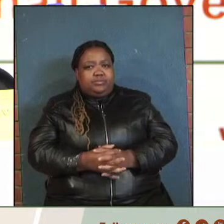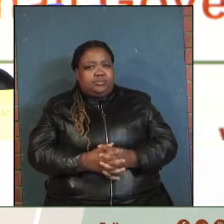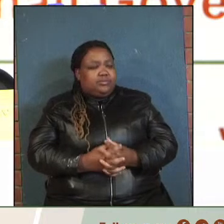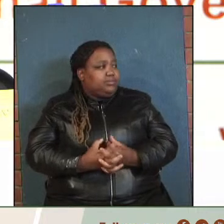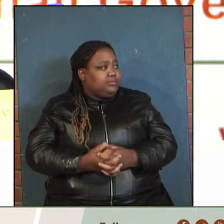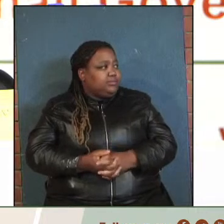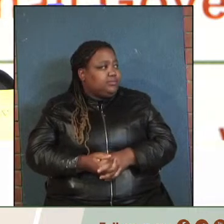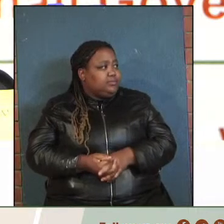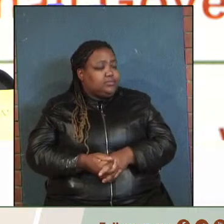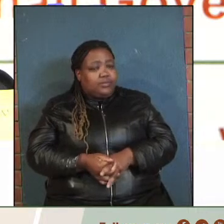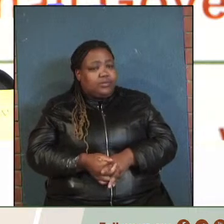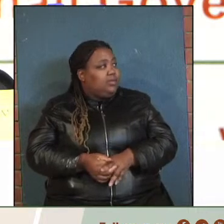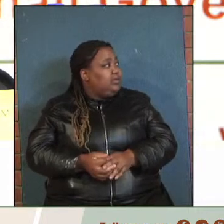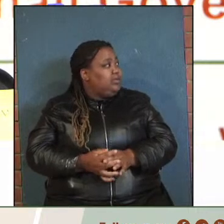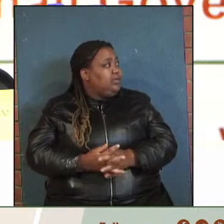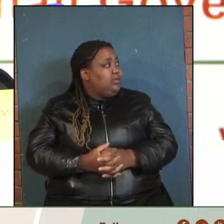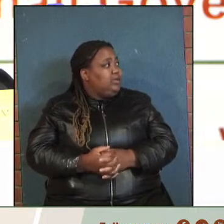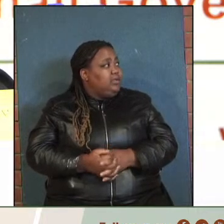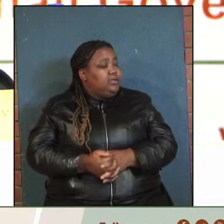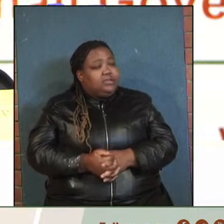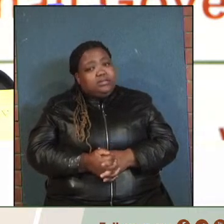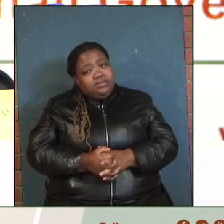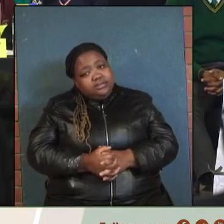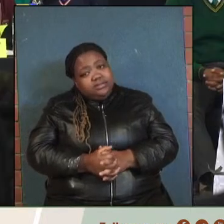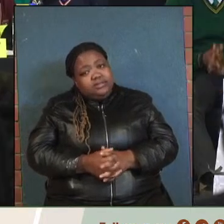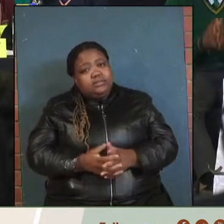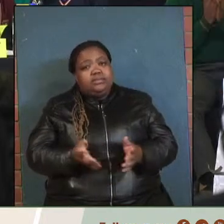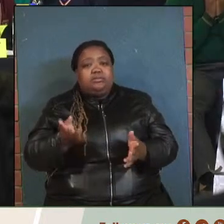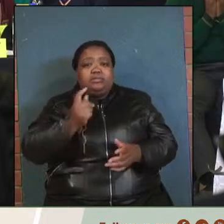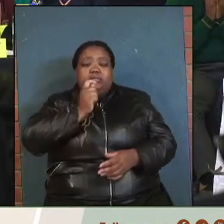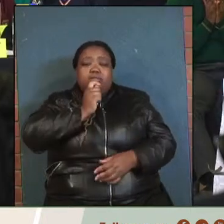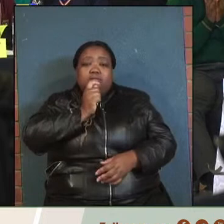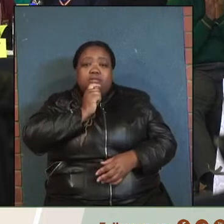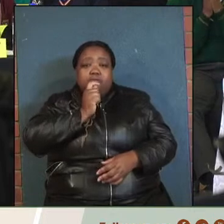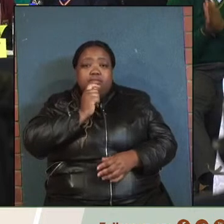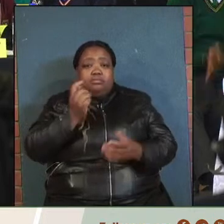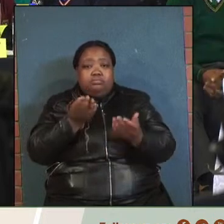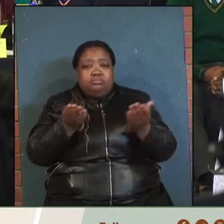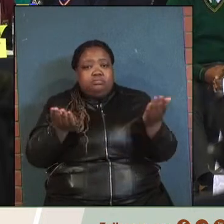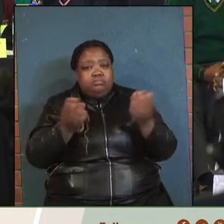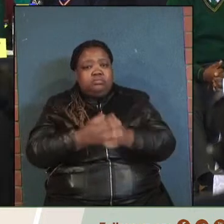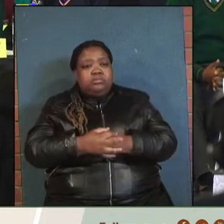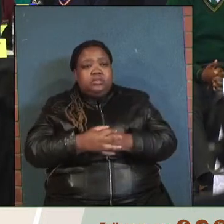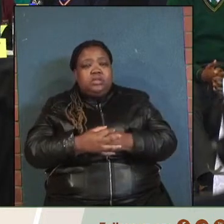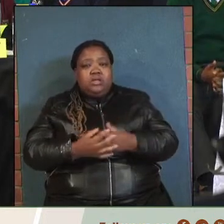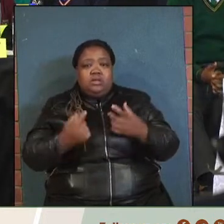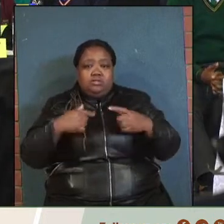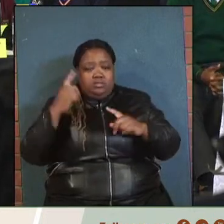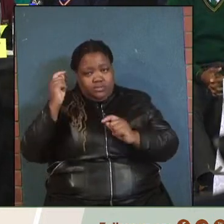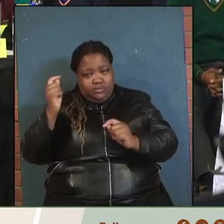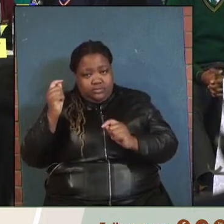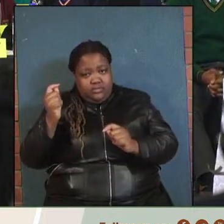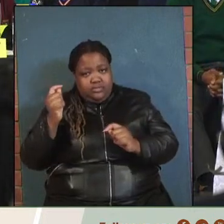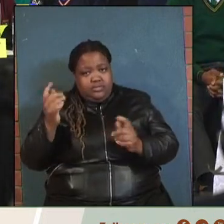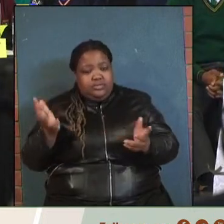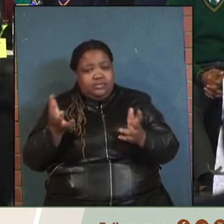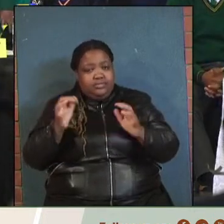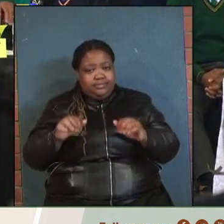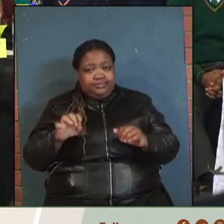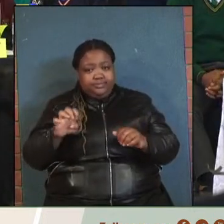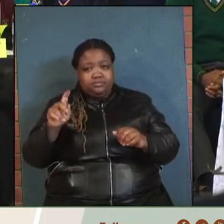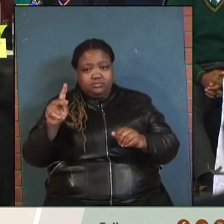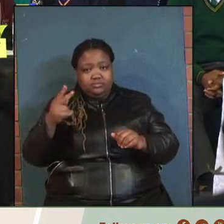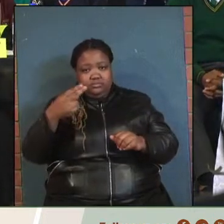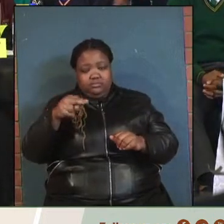Honorable member. Good morning to the House at large. I am Honorable Ikanda, and I stand on the